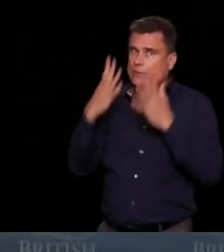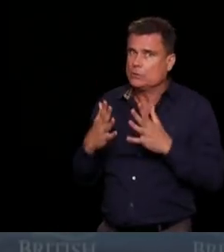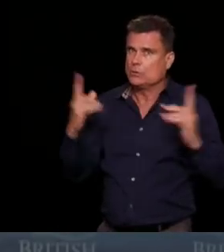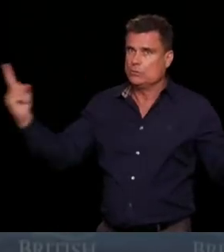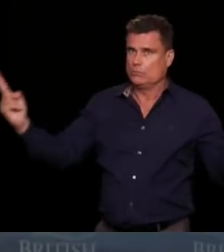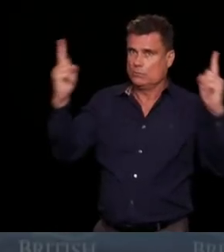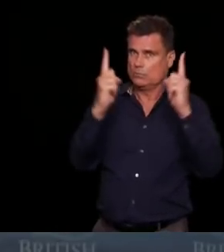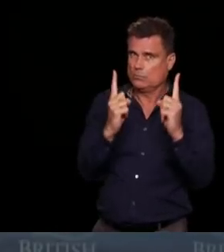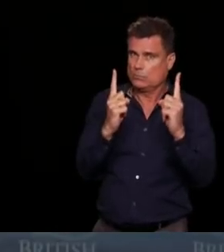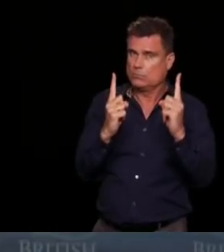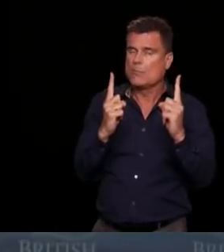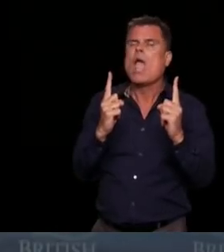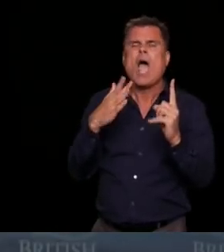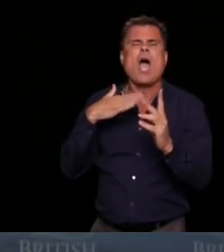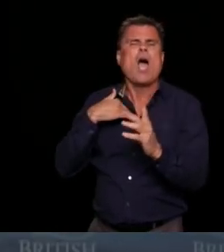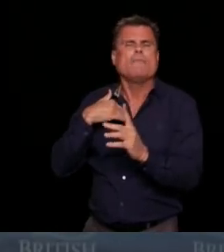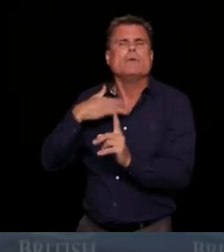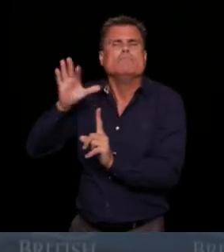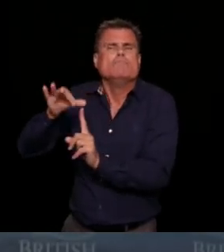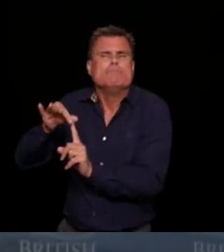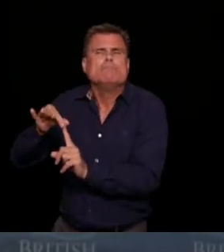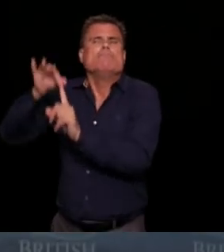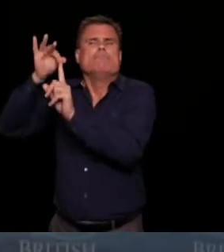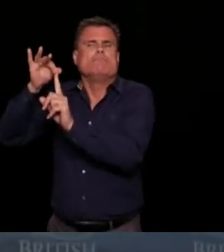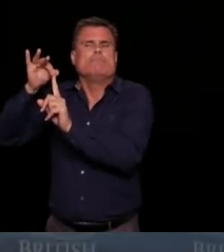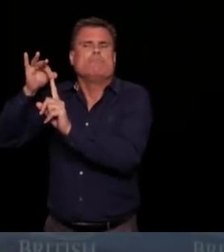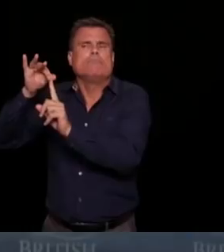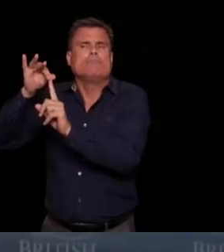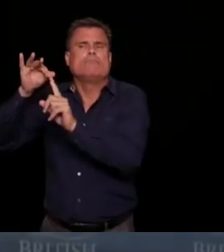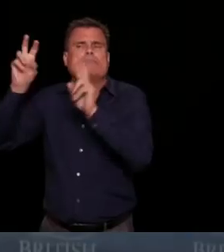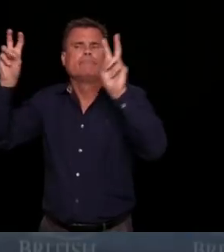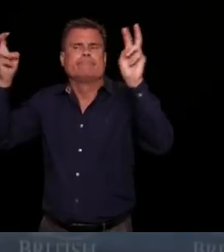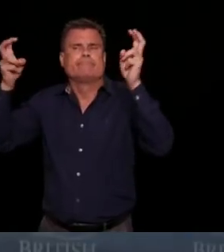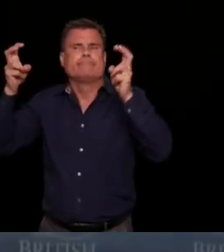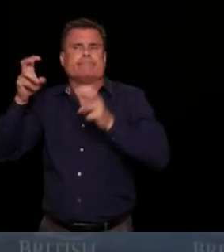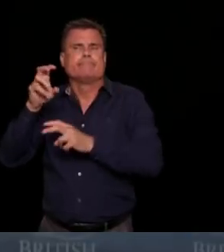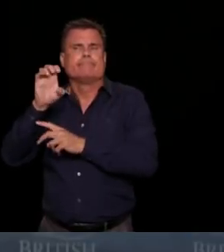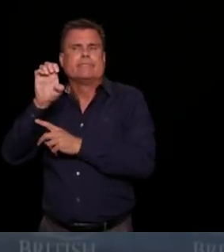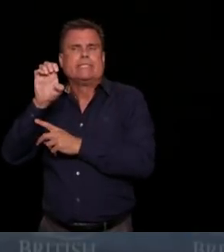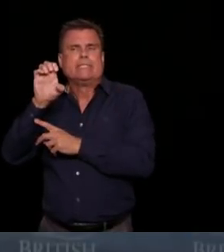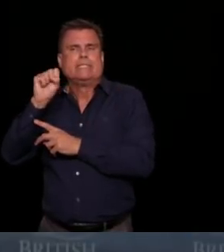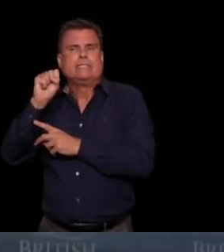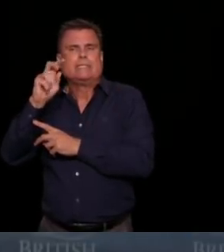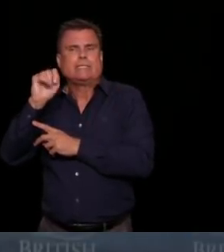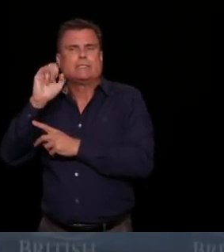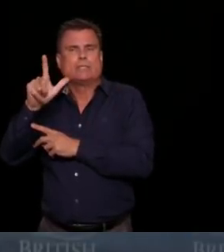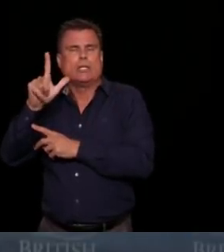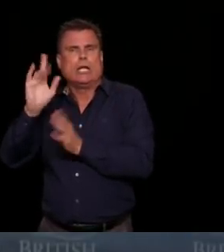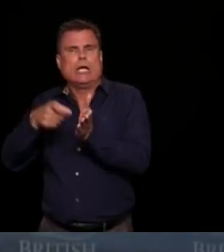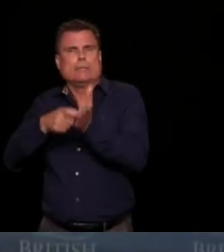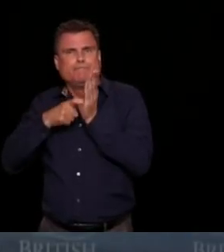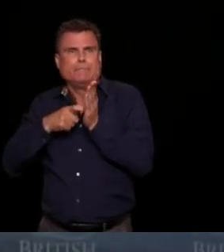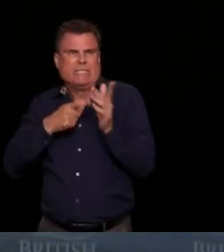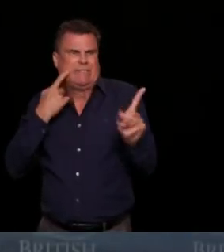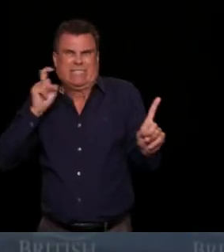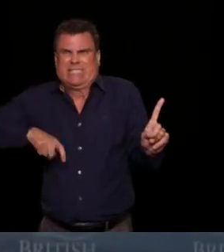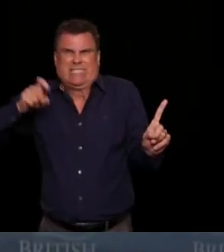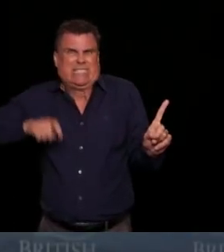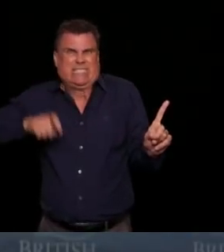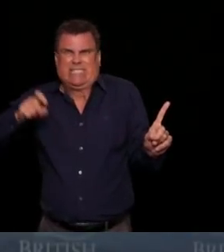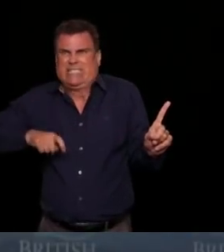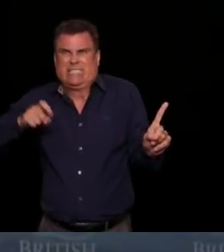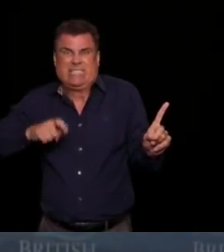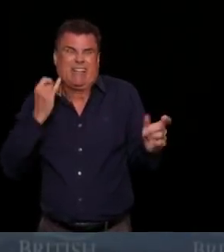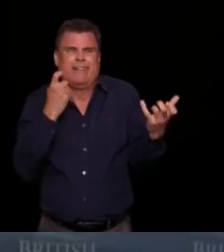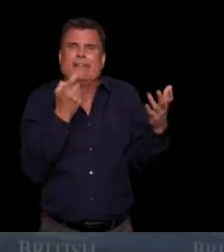under our essential visits policy, which you will know, in specific circumstances and palliative circumstances. People living with disabilities,